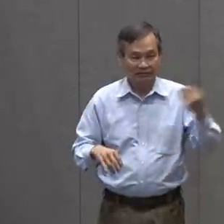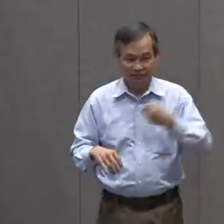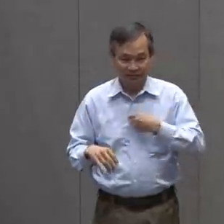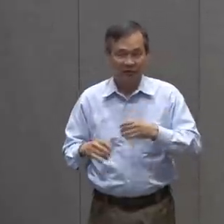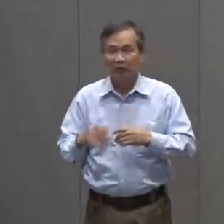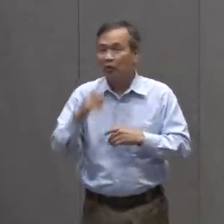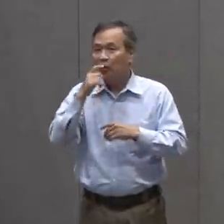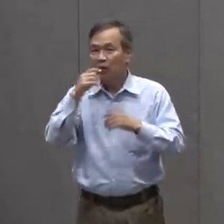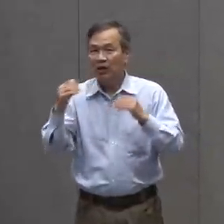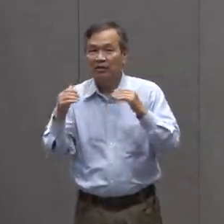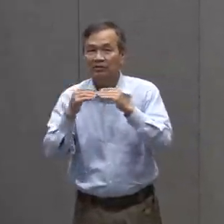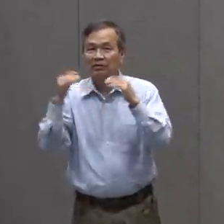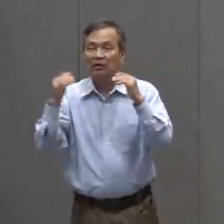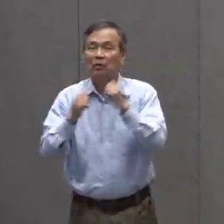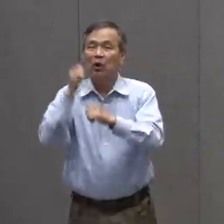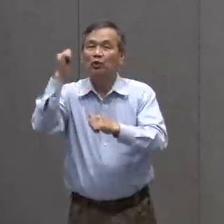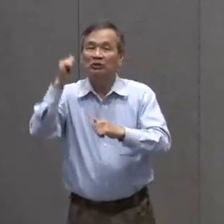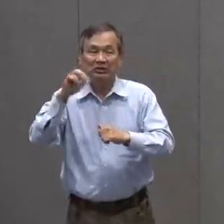Ooh, maybe.